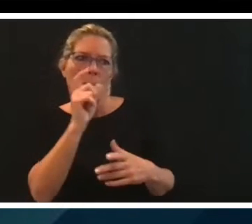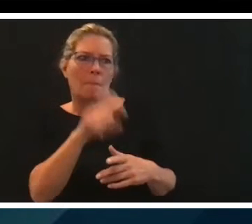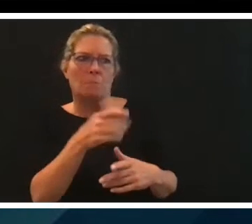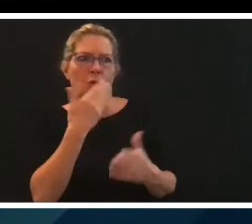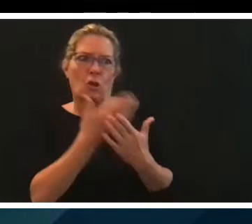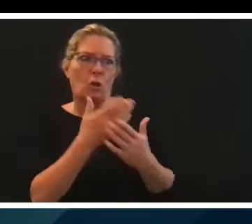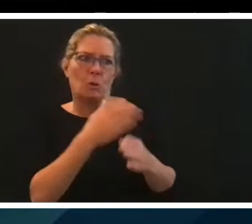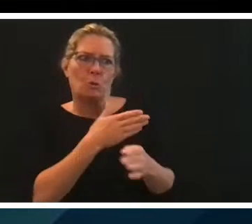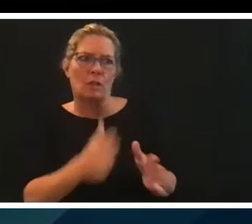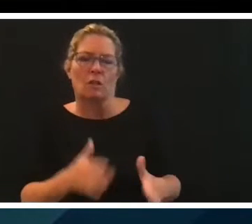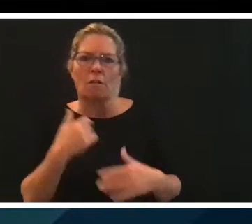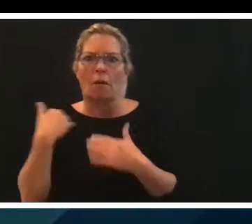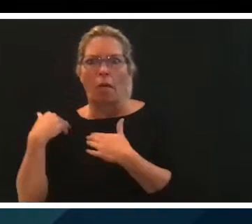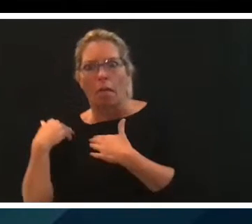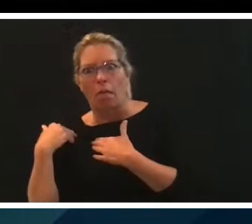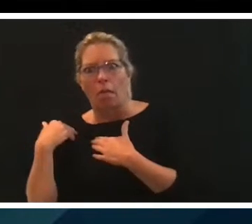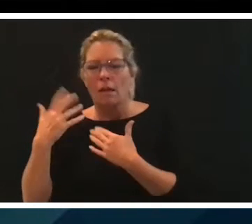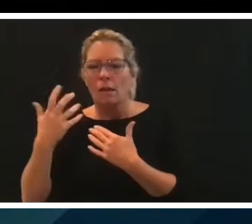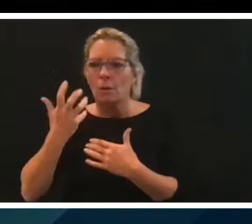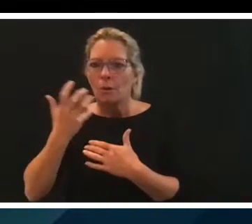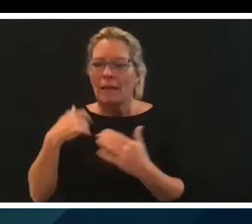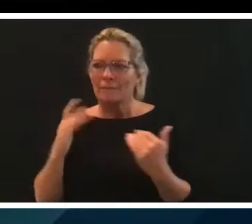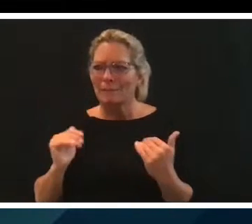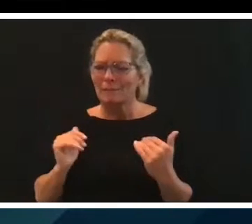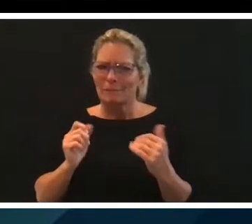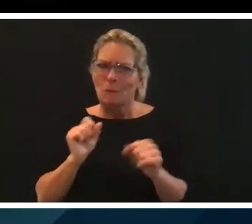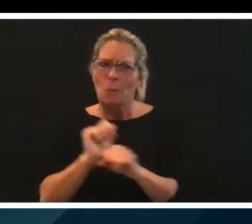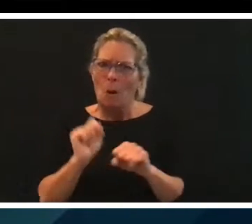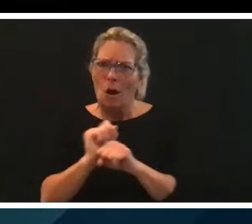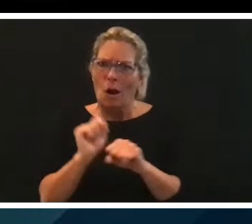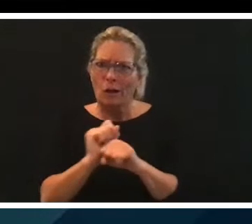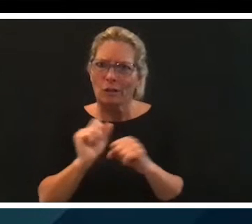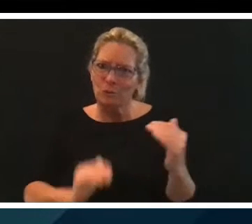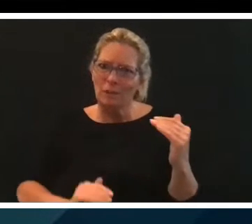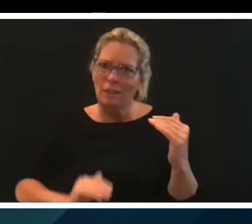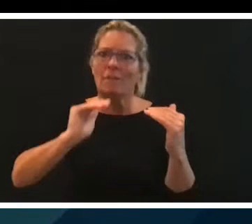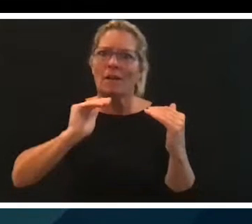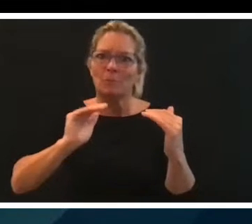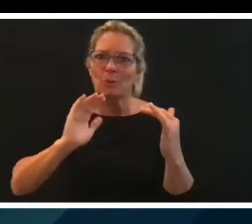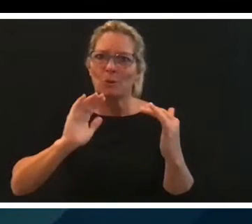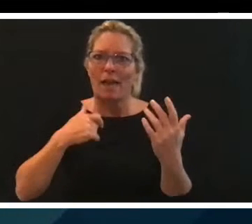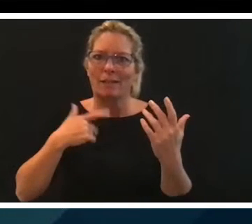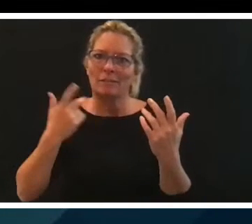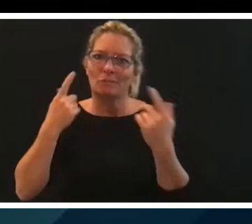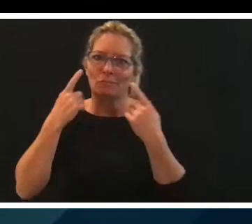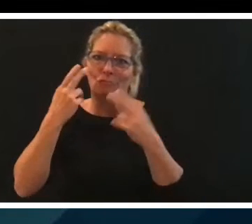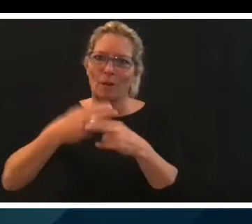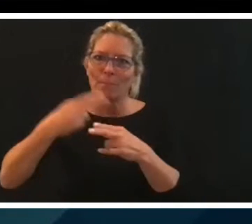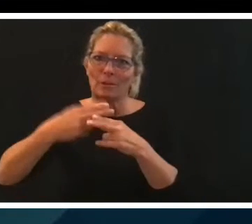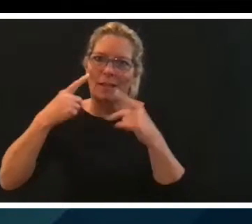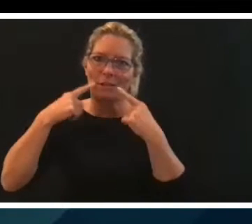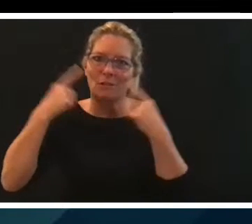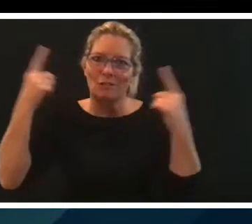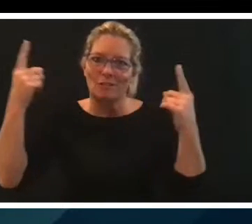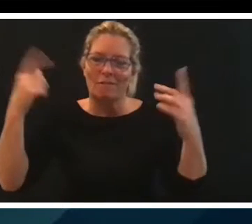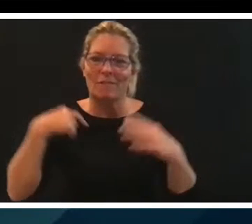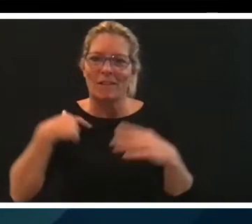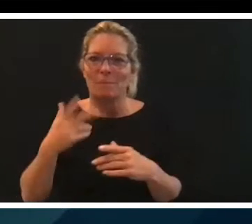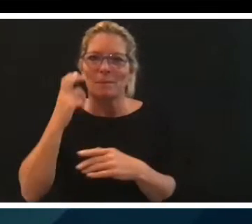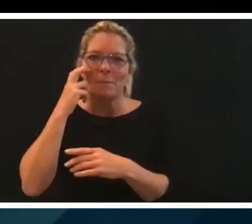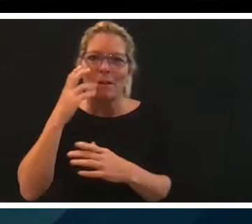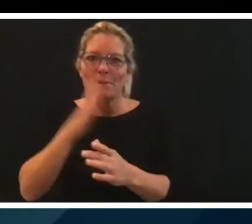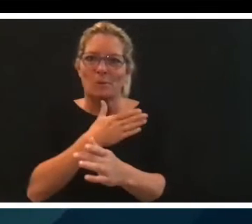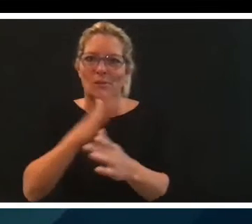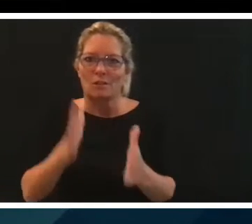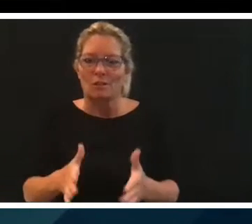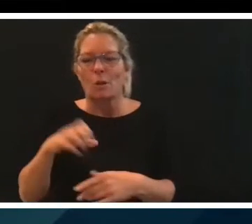work hard to live up to that. And I'm still trying to live up to it. So, of course, Stevie Wonder